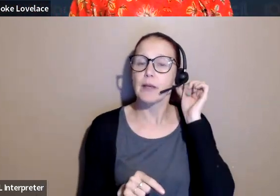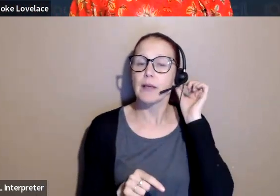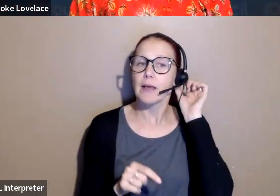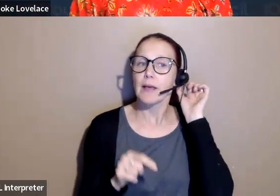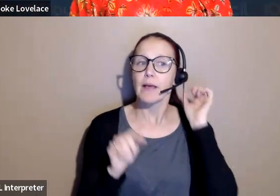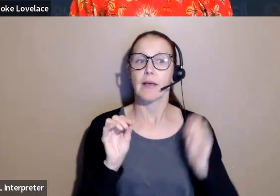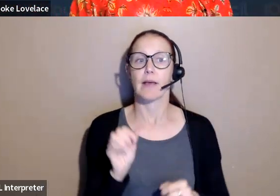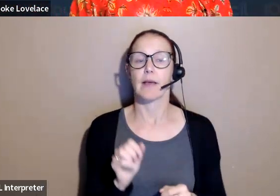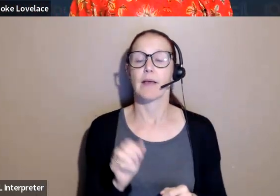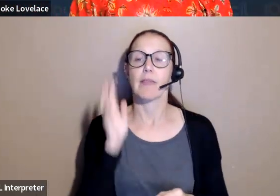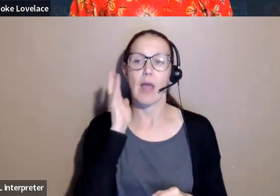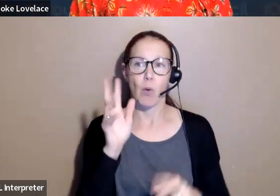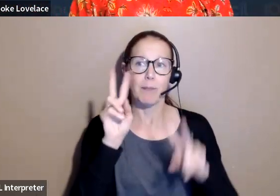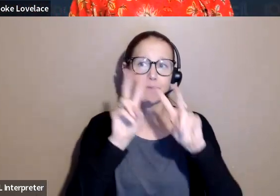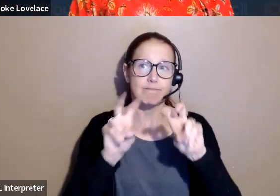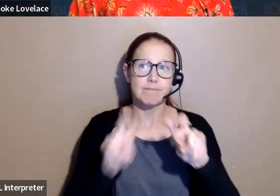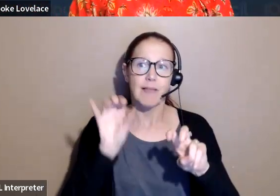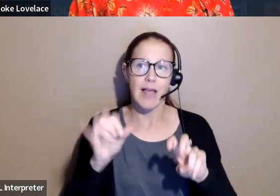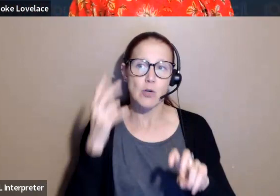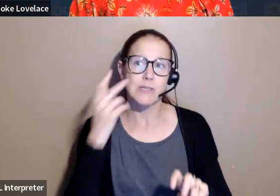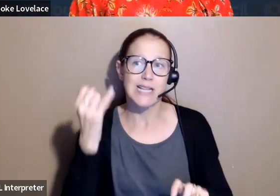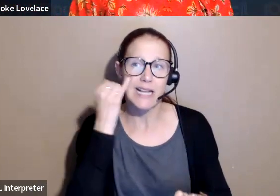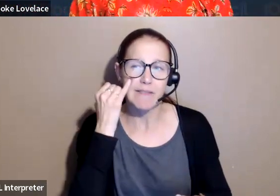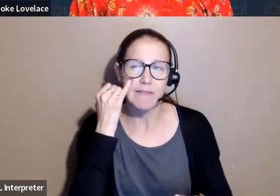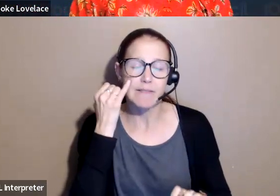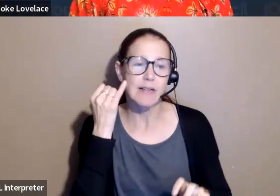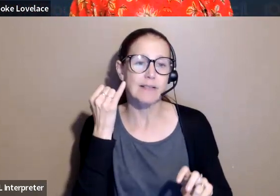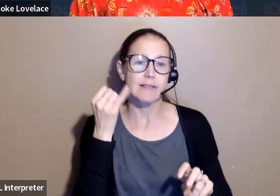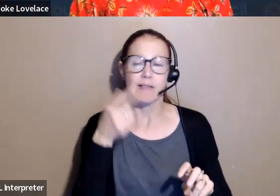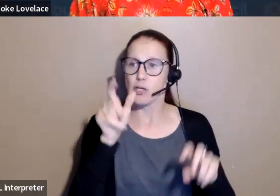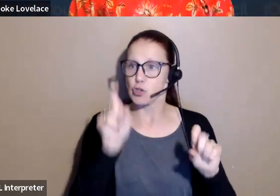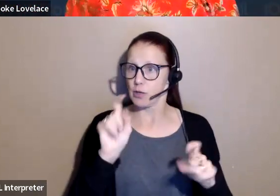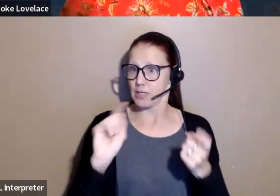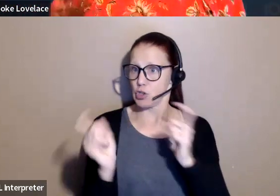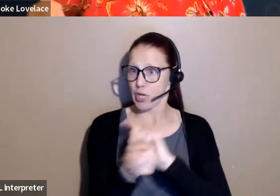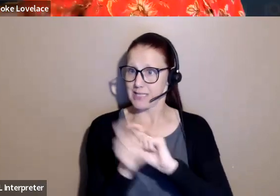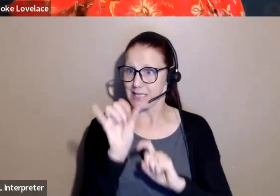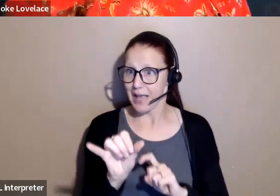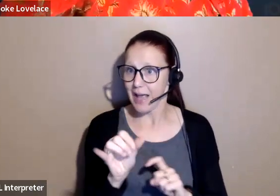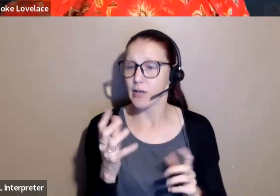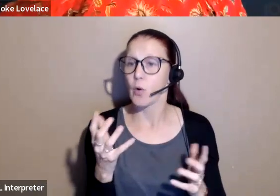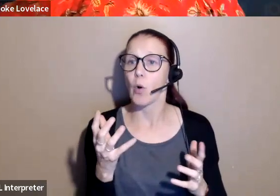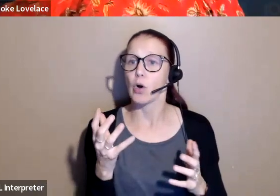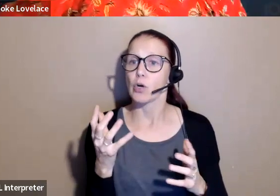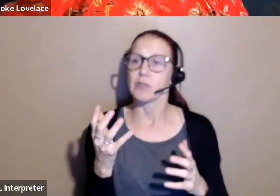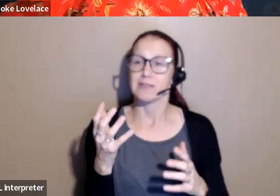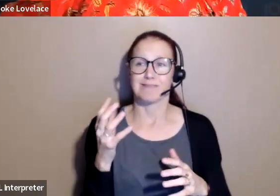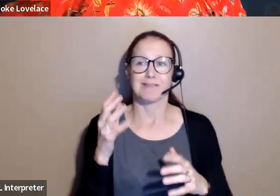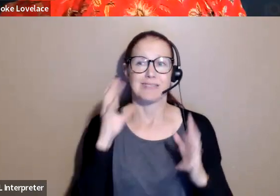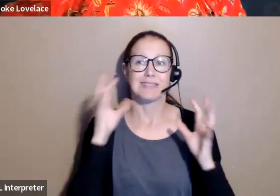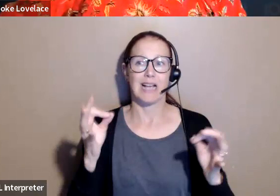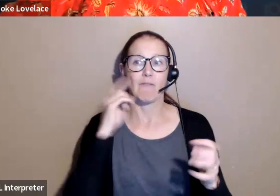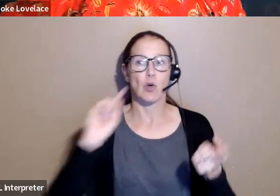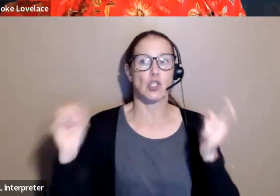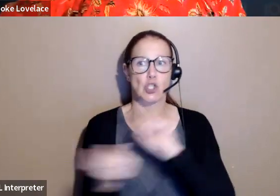is, they're going to be looking at that to see if there's a way, if they should be adjusting that or calling for a change to that, so